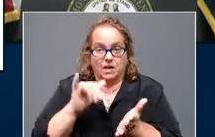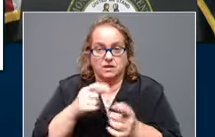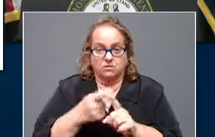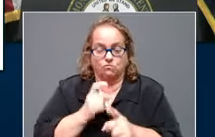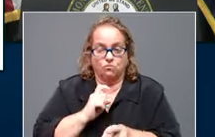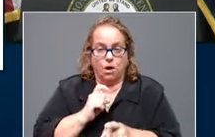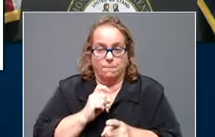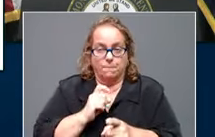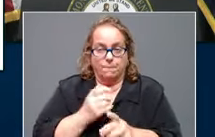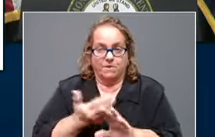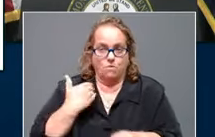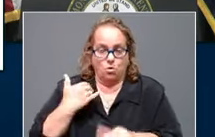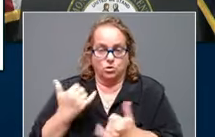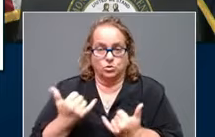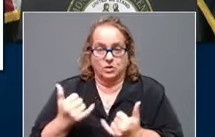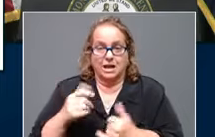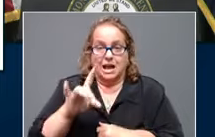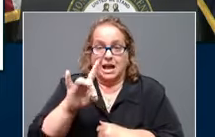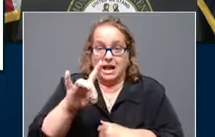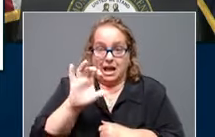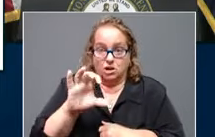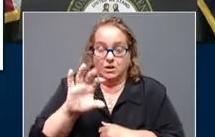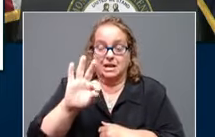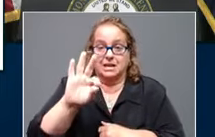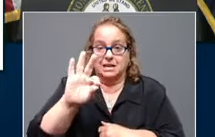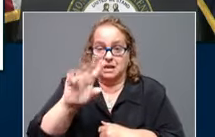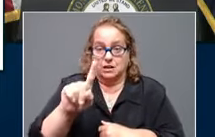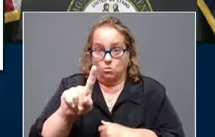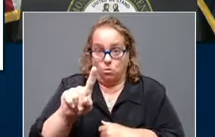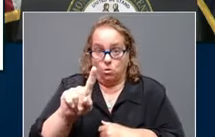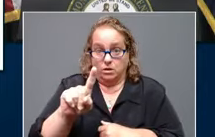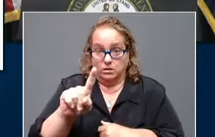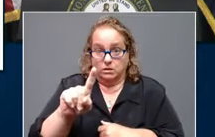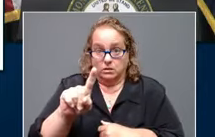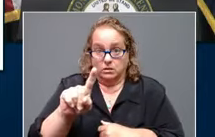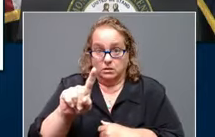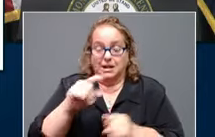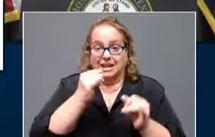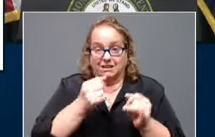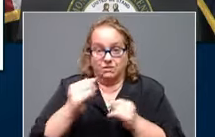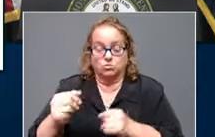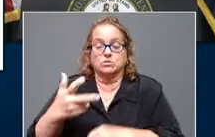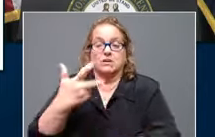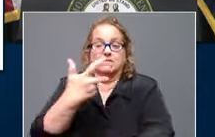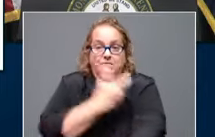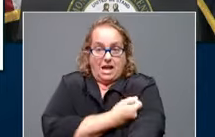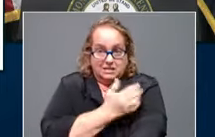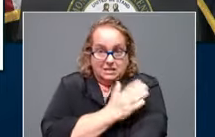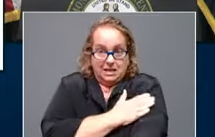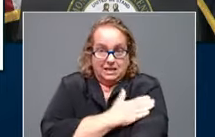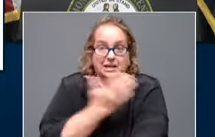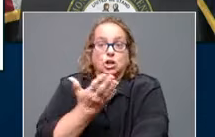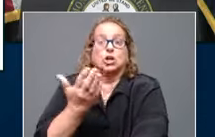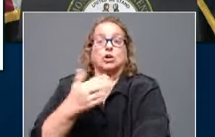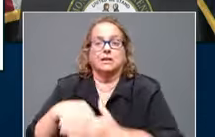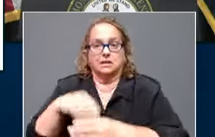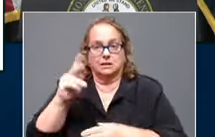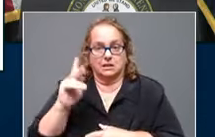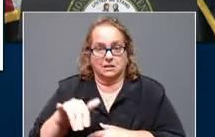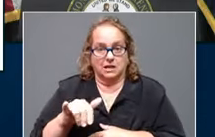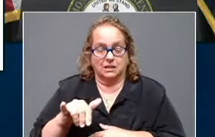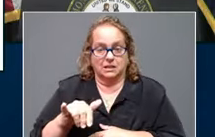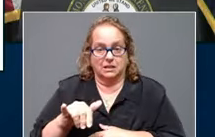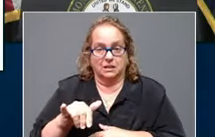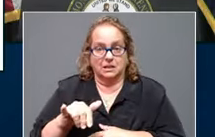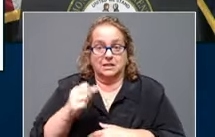31,963. So we continue to see more people vaccinated in these last several weeks than the weeks before. It's about